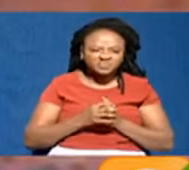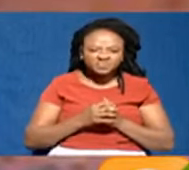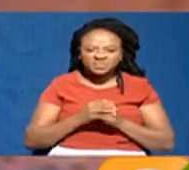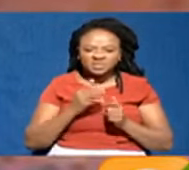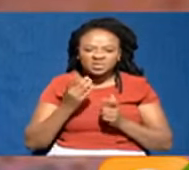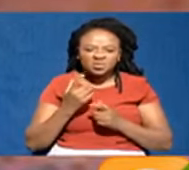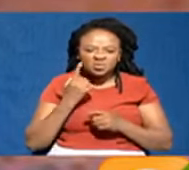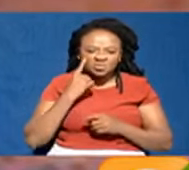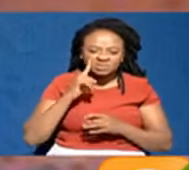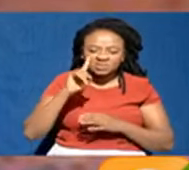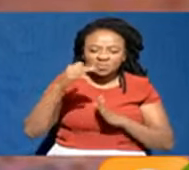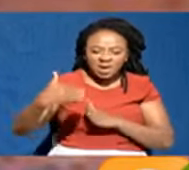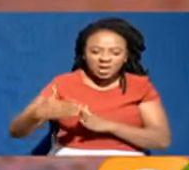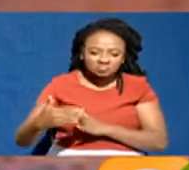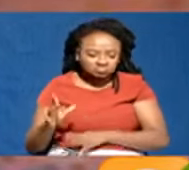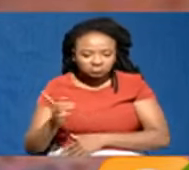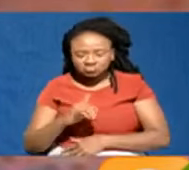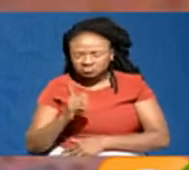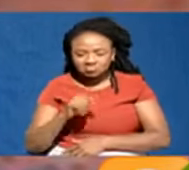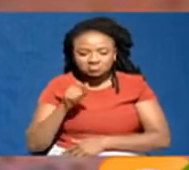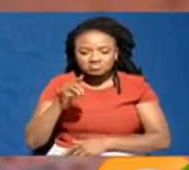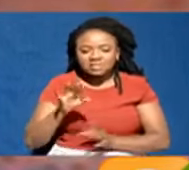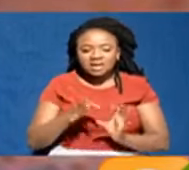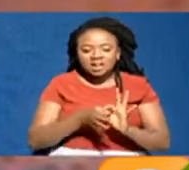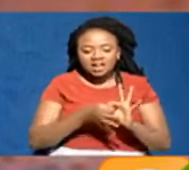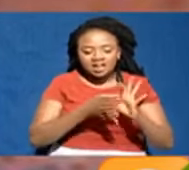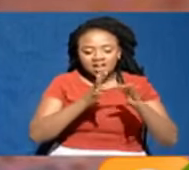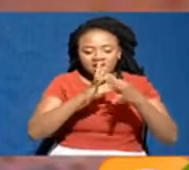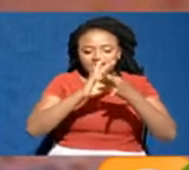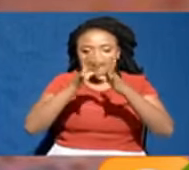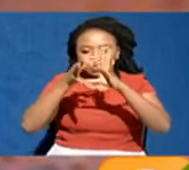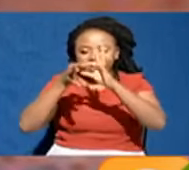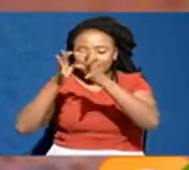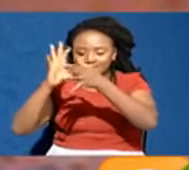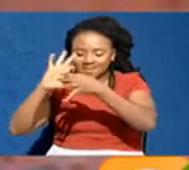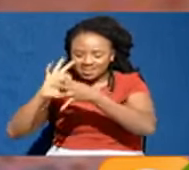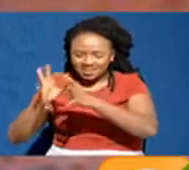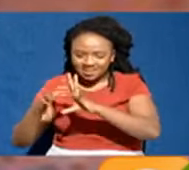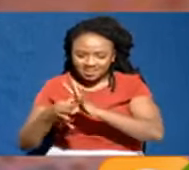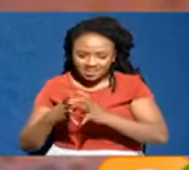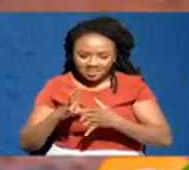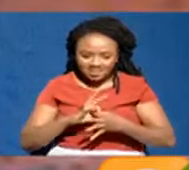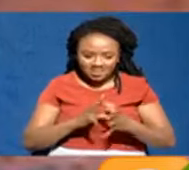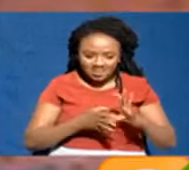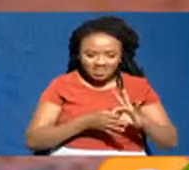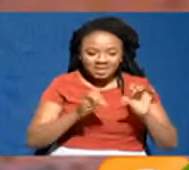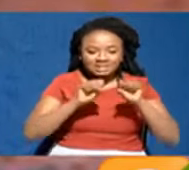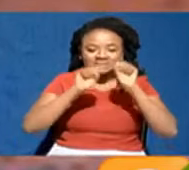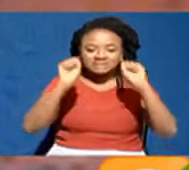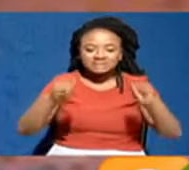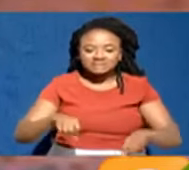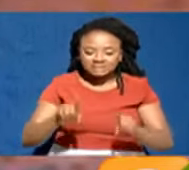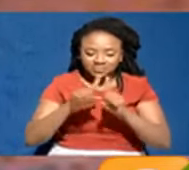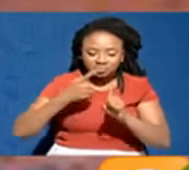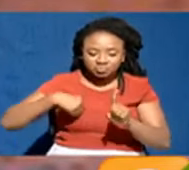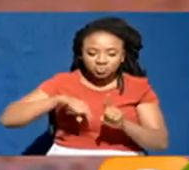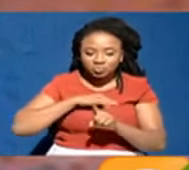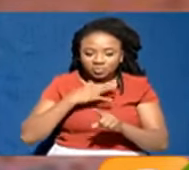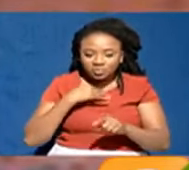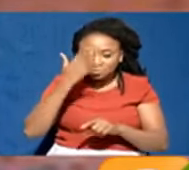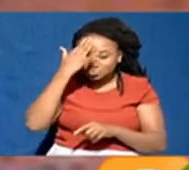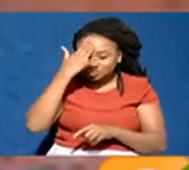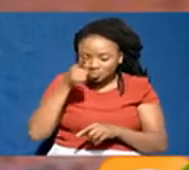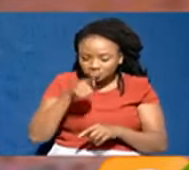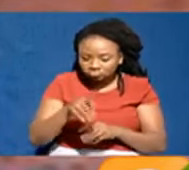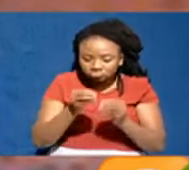looking at one aspect of, like I said, it's a system. Right. Once you understand it's a system, you want to know what are the contributing factors. You want to know what are the interventions